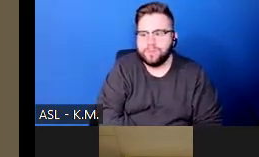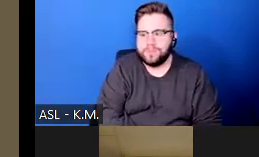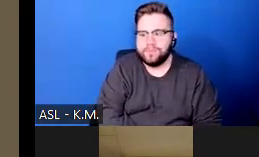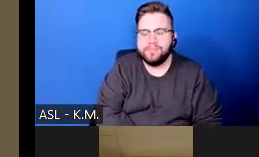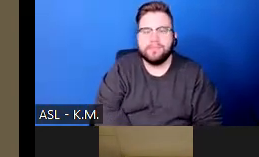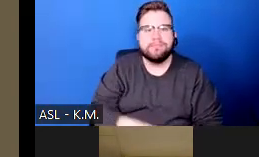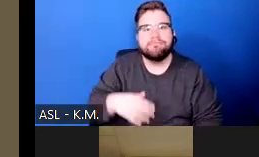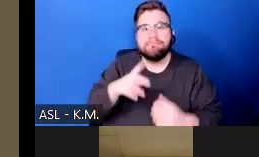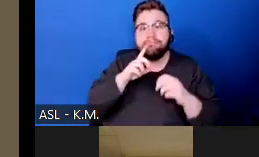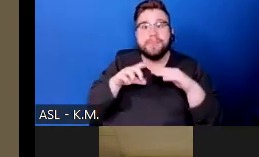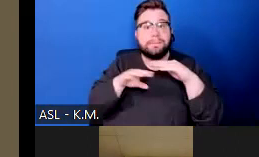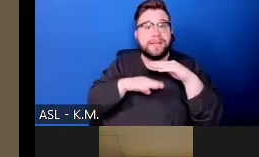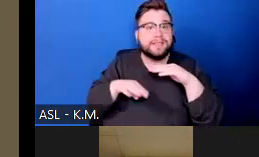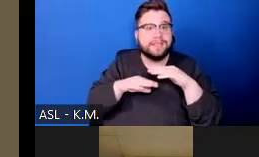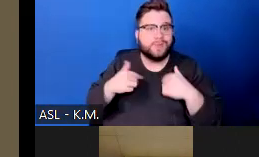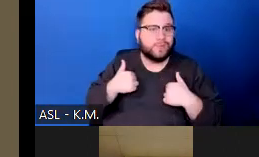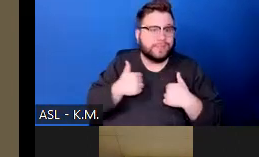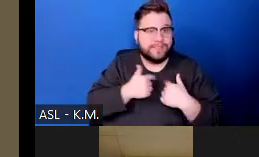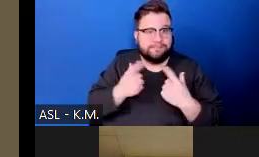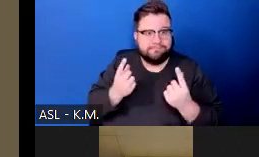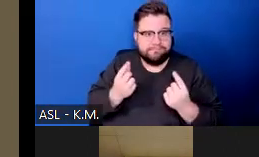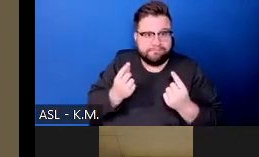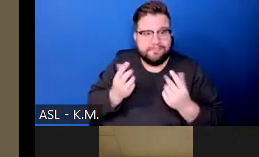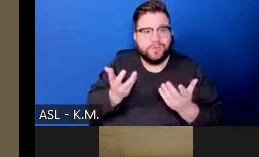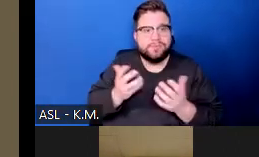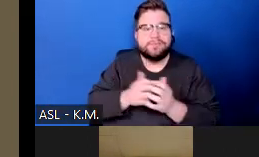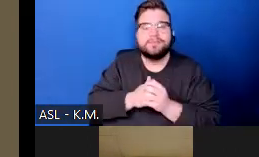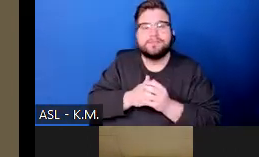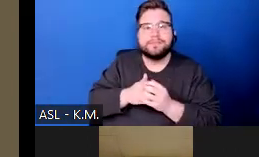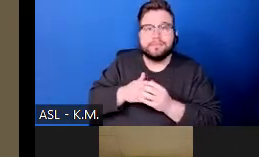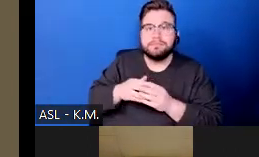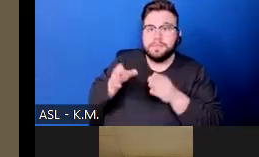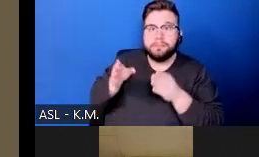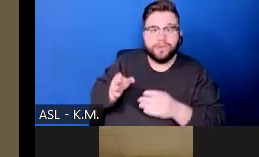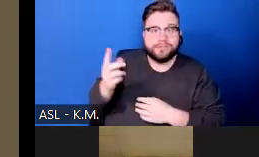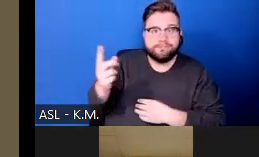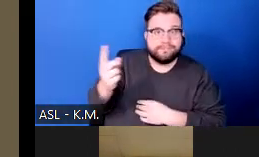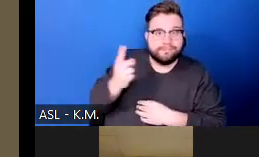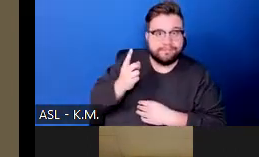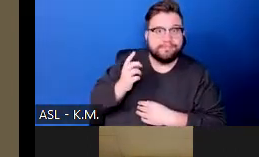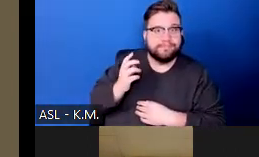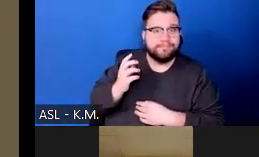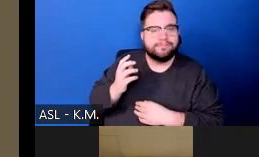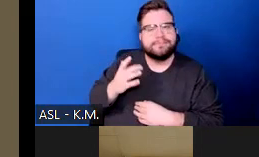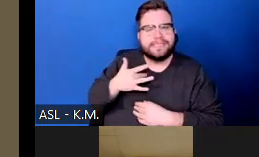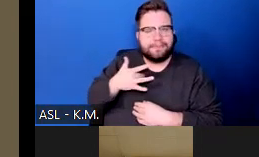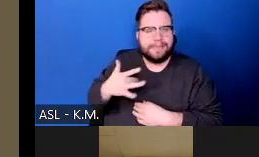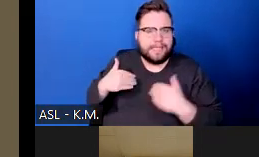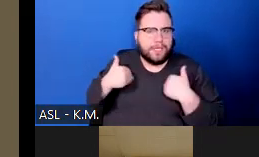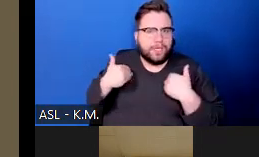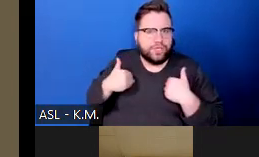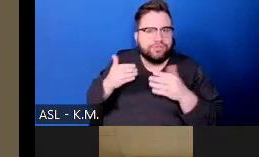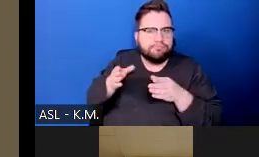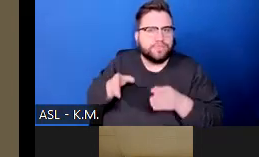Basically, what we do when someone comes in, typically it's a younger person with autism,